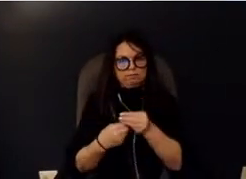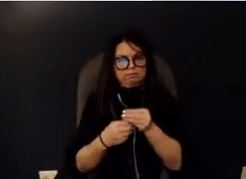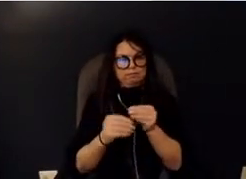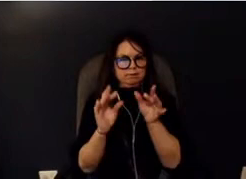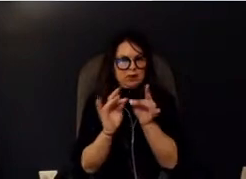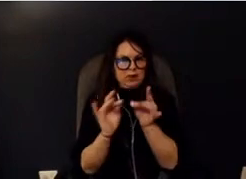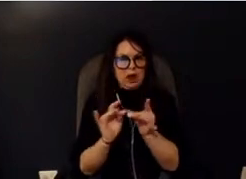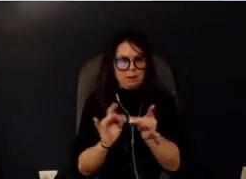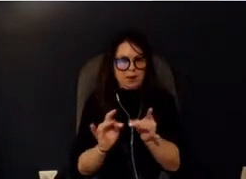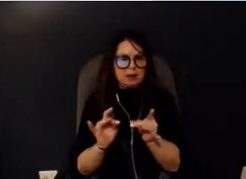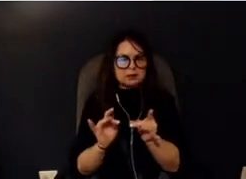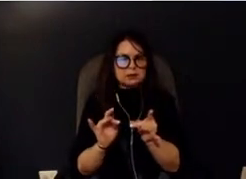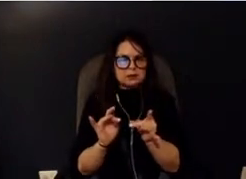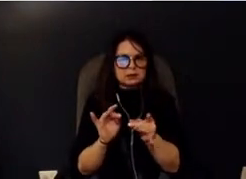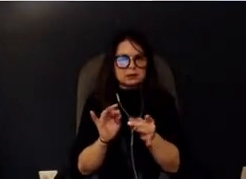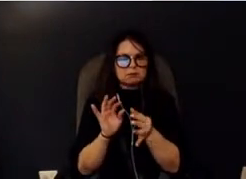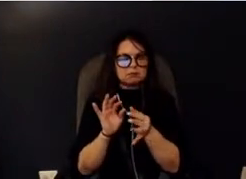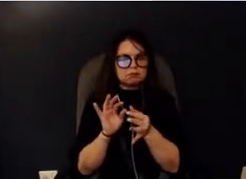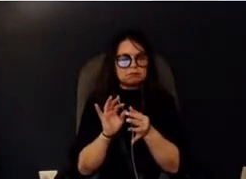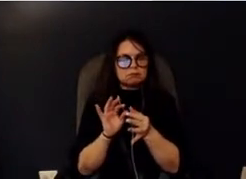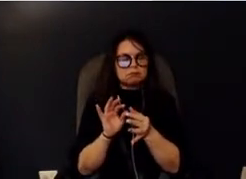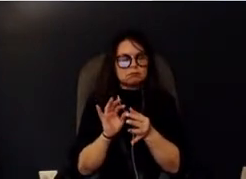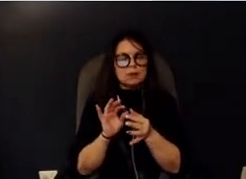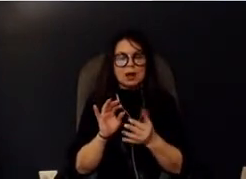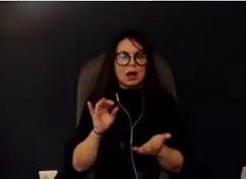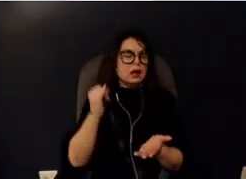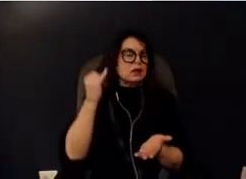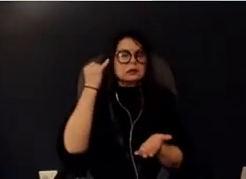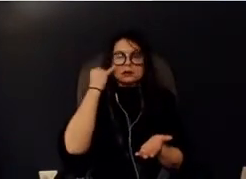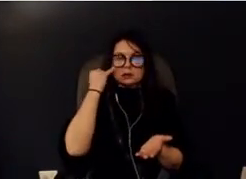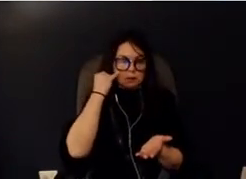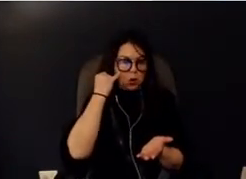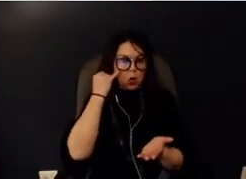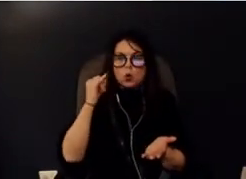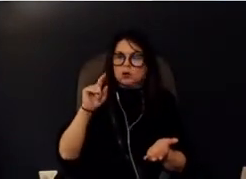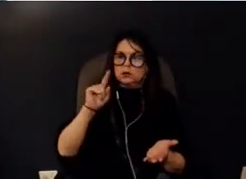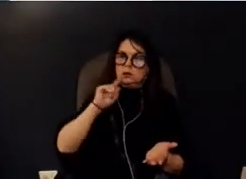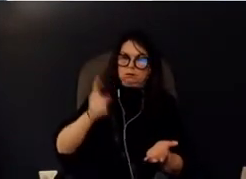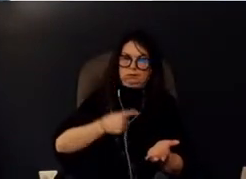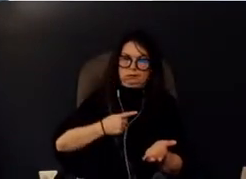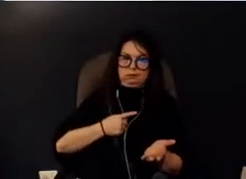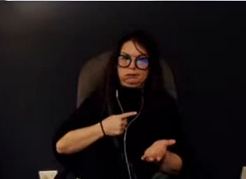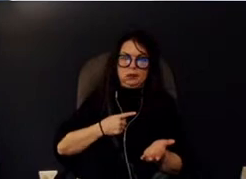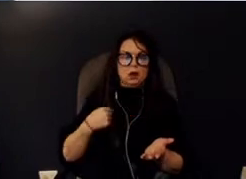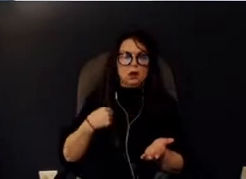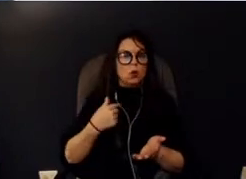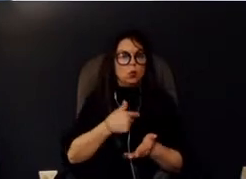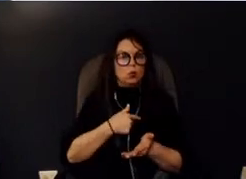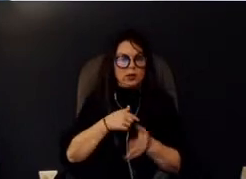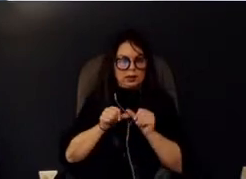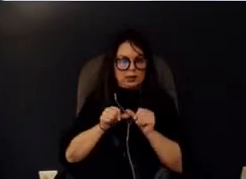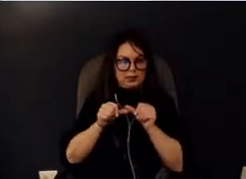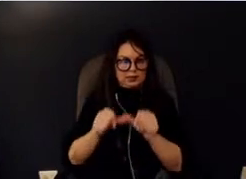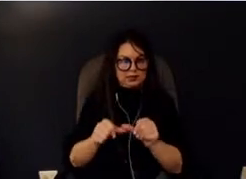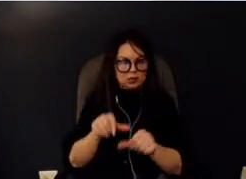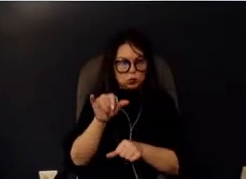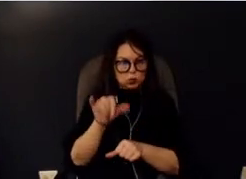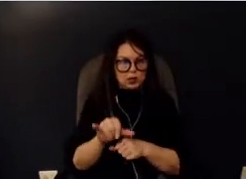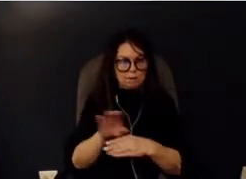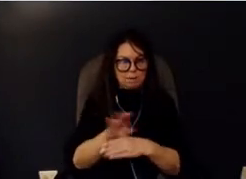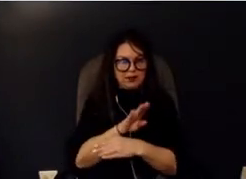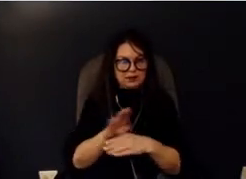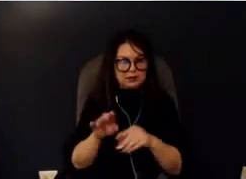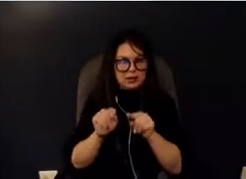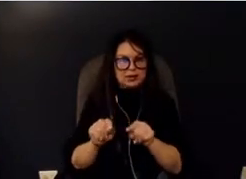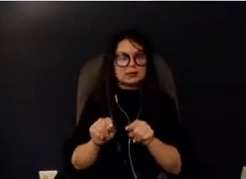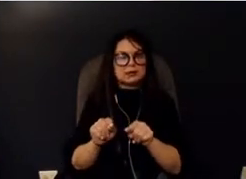there will absolutely, if we are directed to continue this business line, there will be an opportunity cost here, in